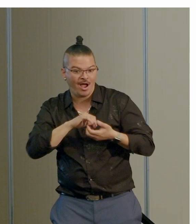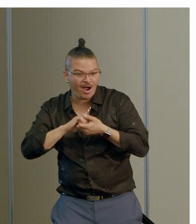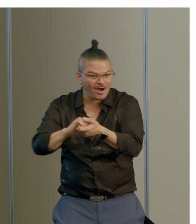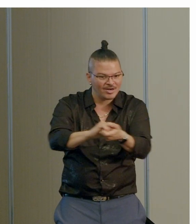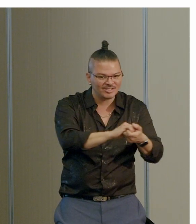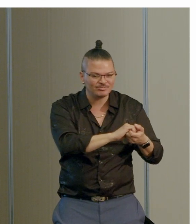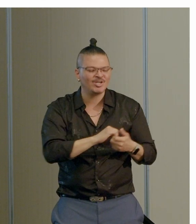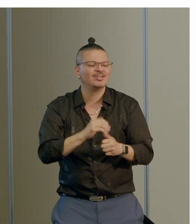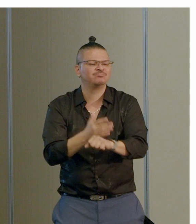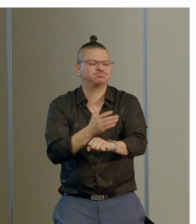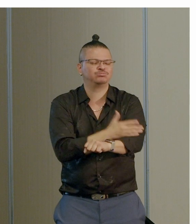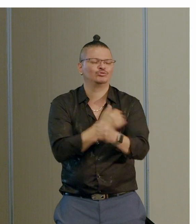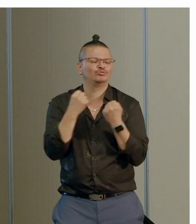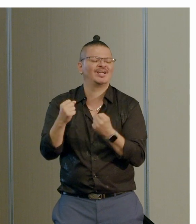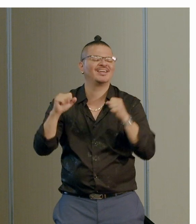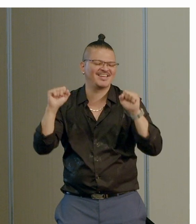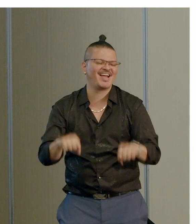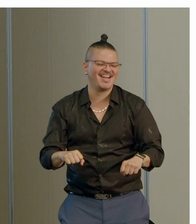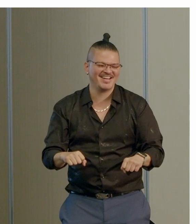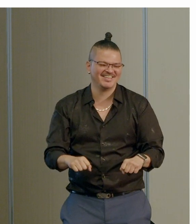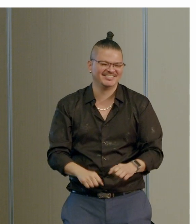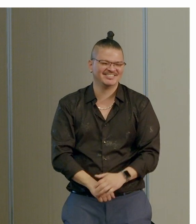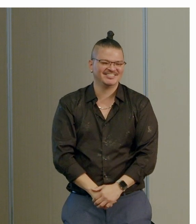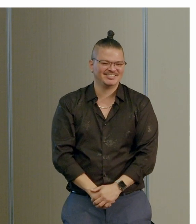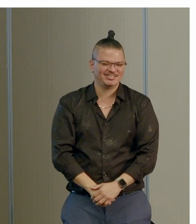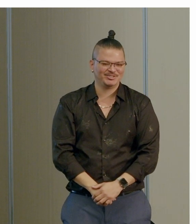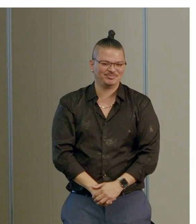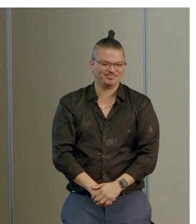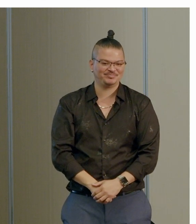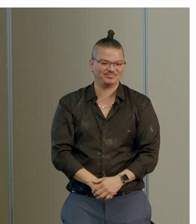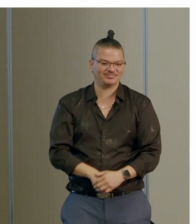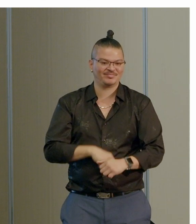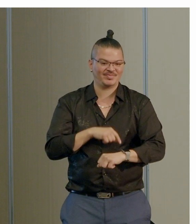Excellent, Mary. And then just develop your community of